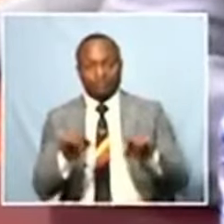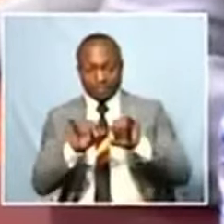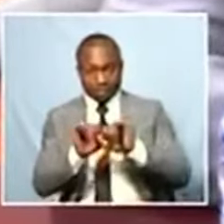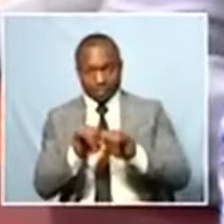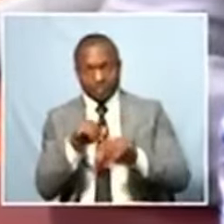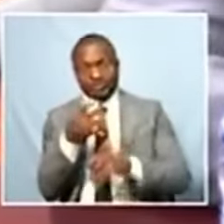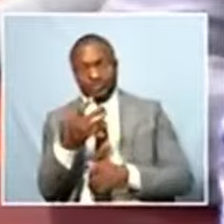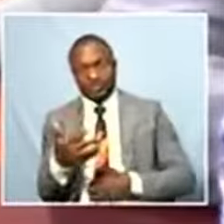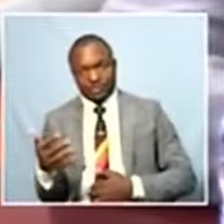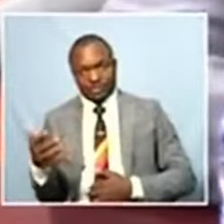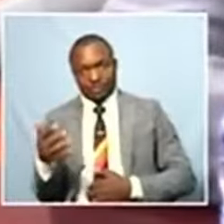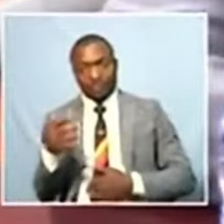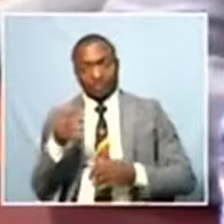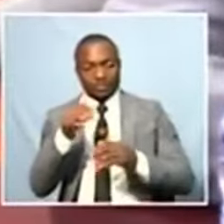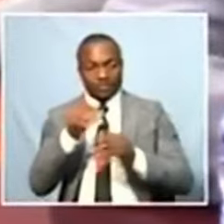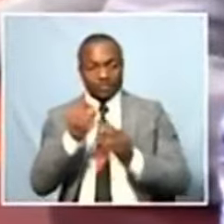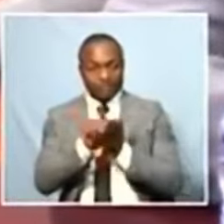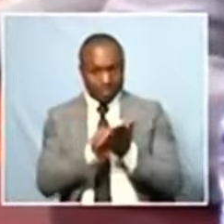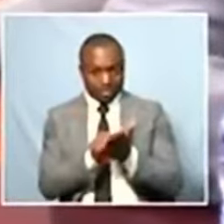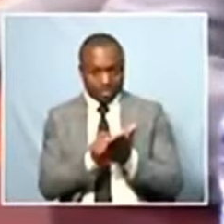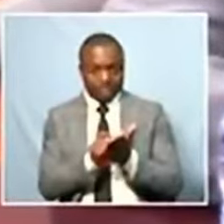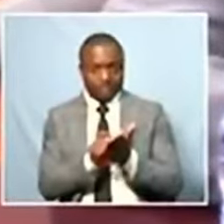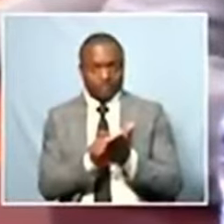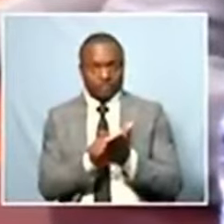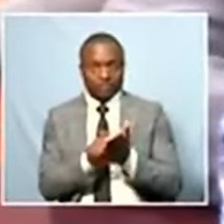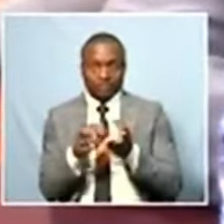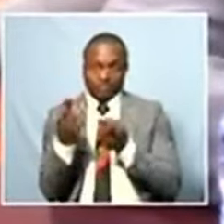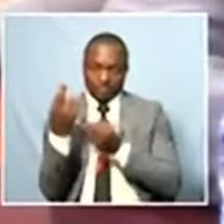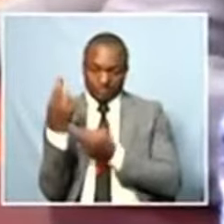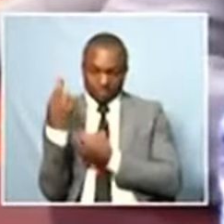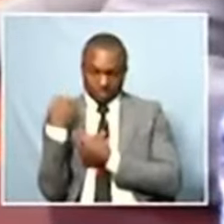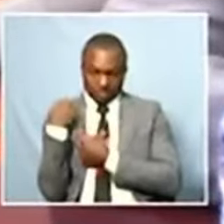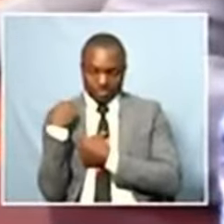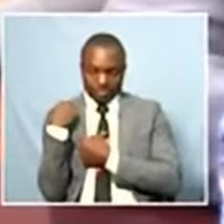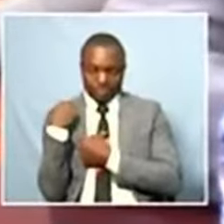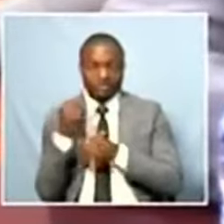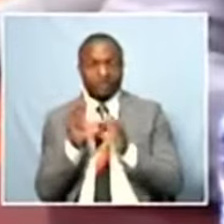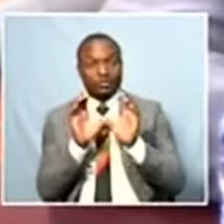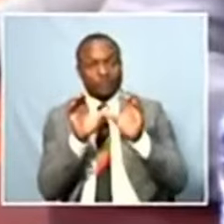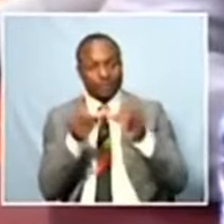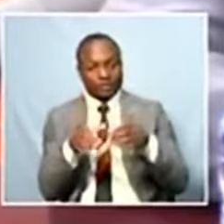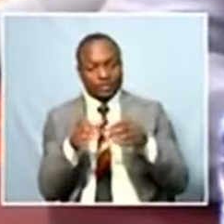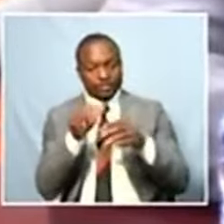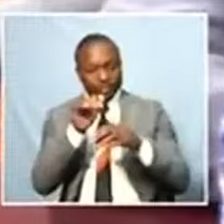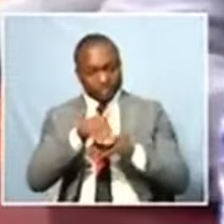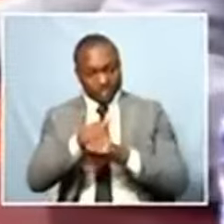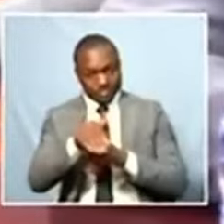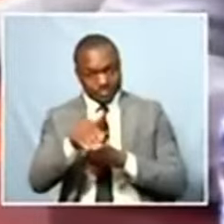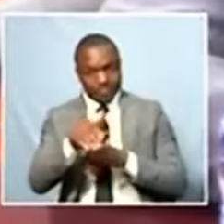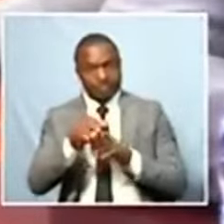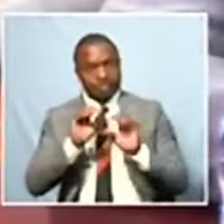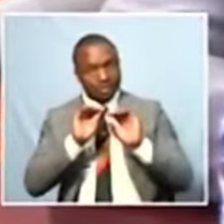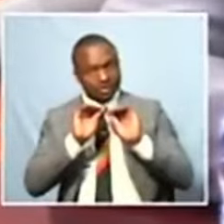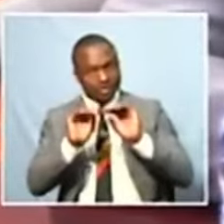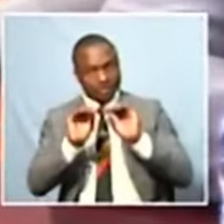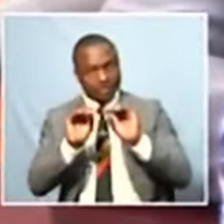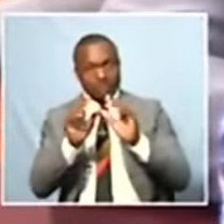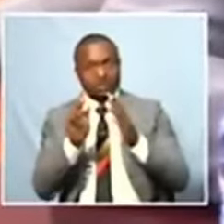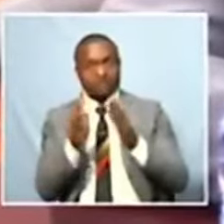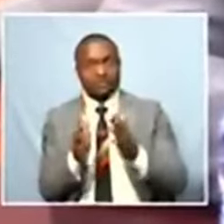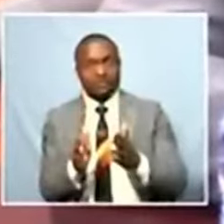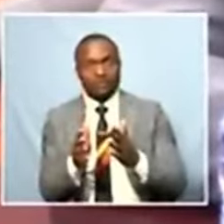of the legislature are the mandate of the council to register teachers